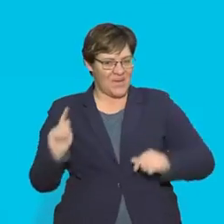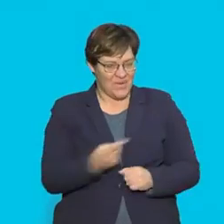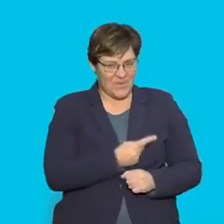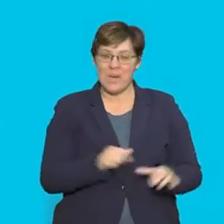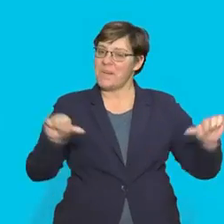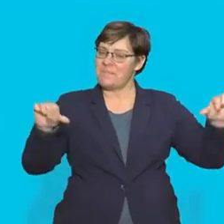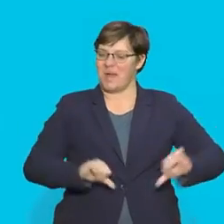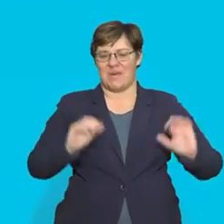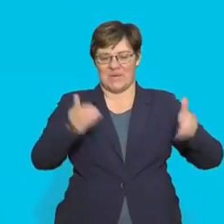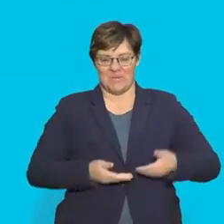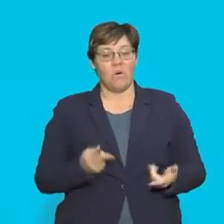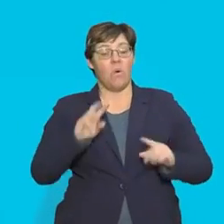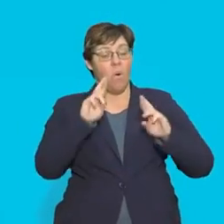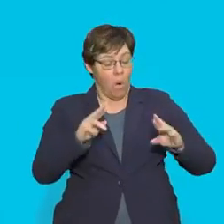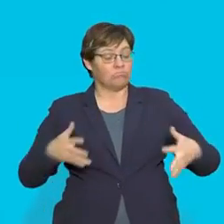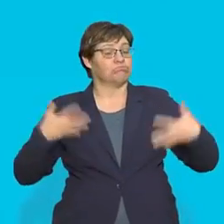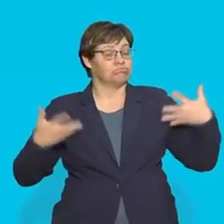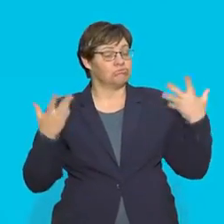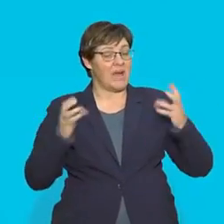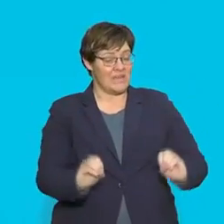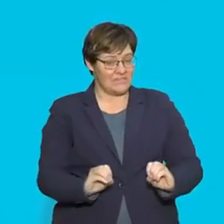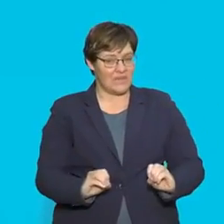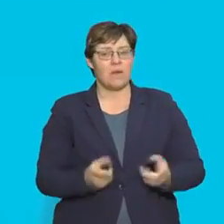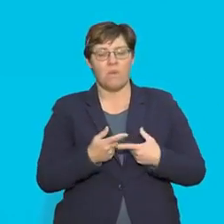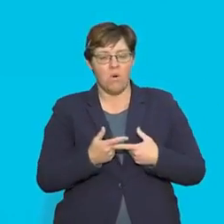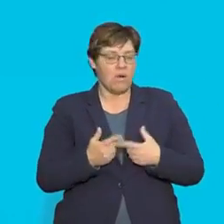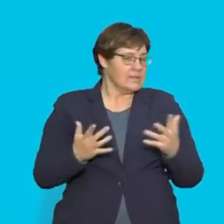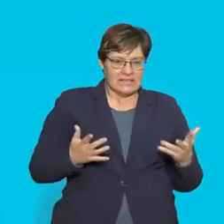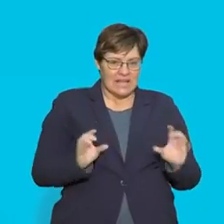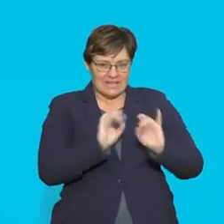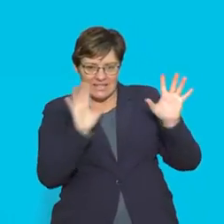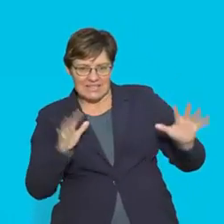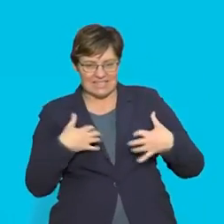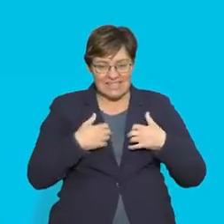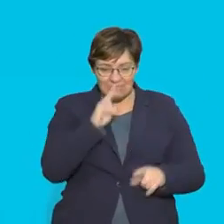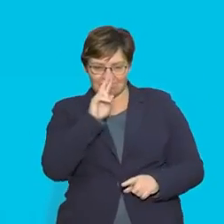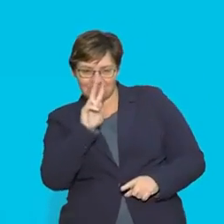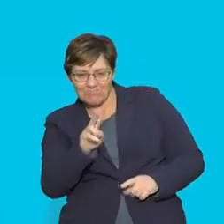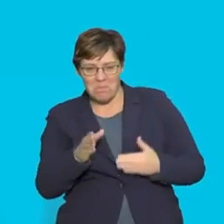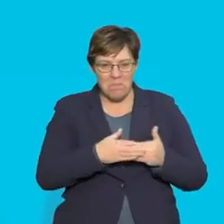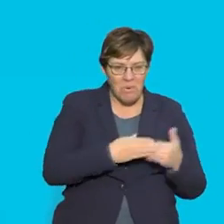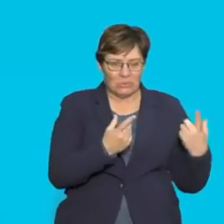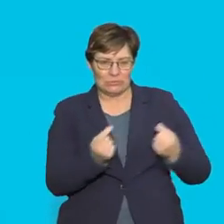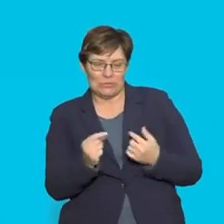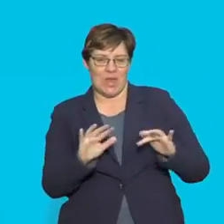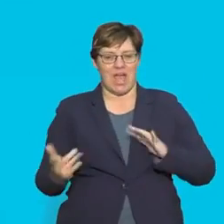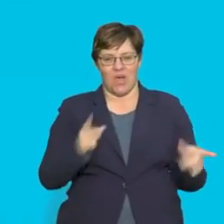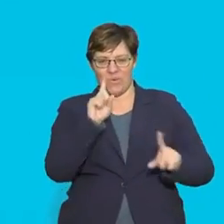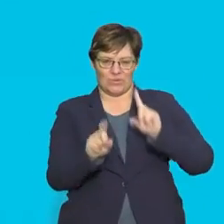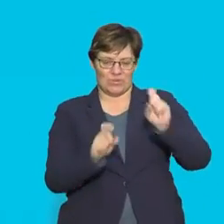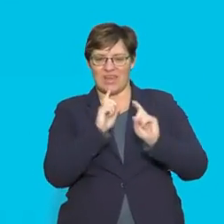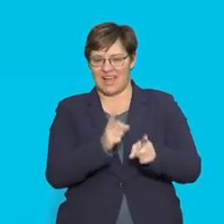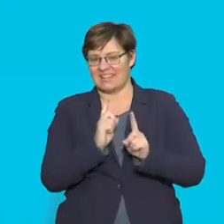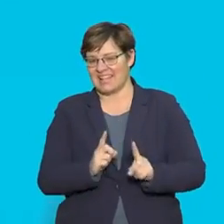Hi guys, welcome back. I hope you are refreshed and you are a bit feeling forward or looking forward rather